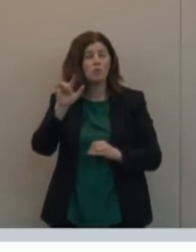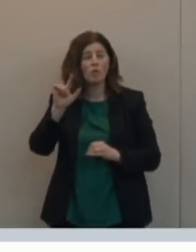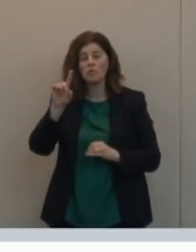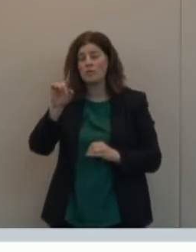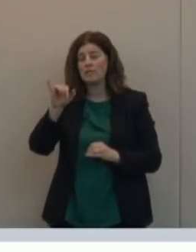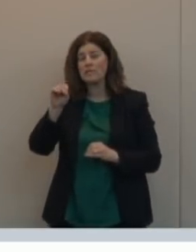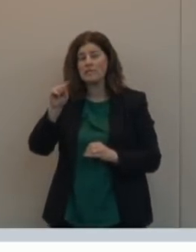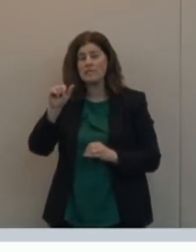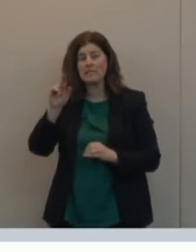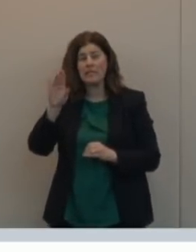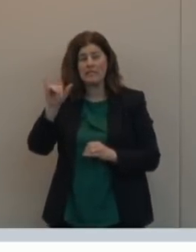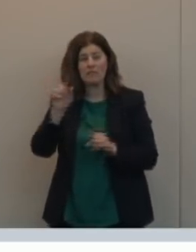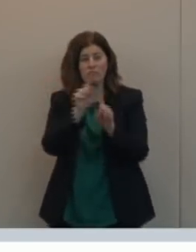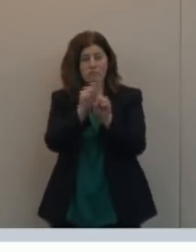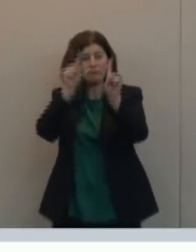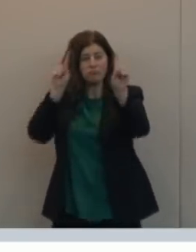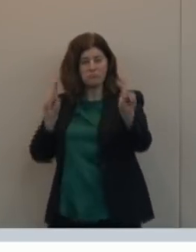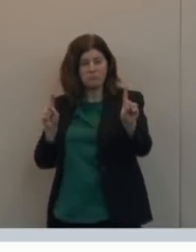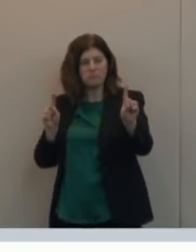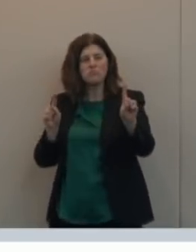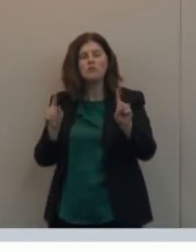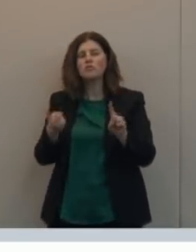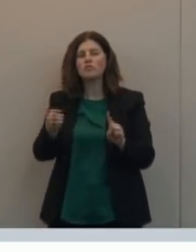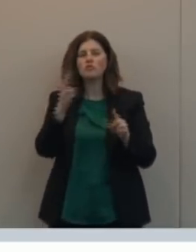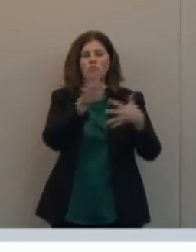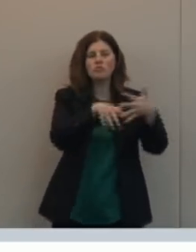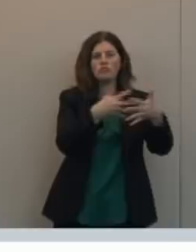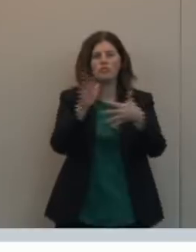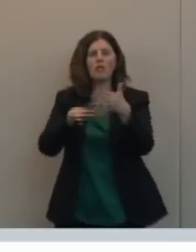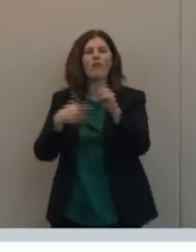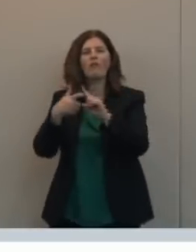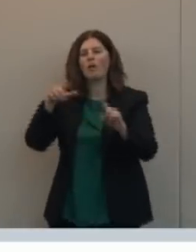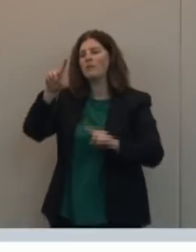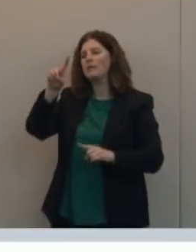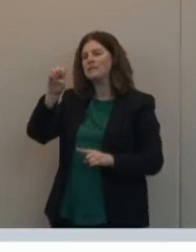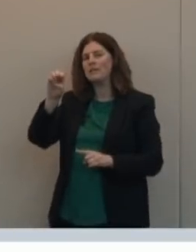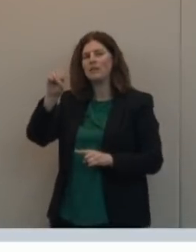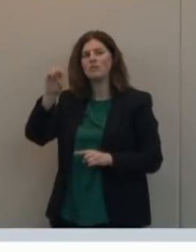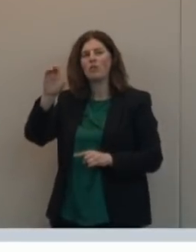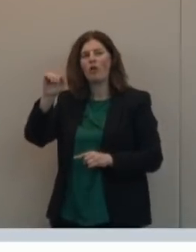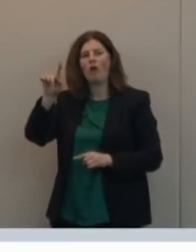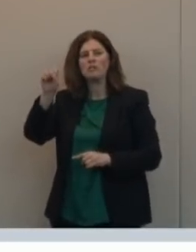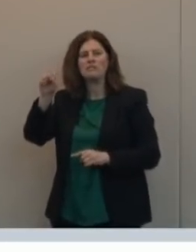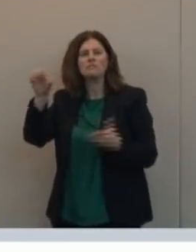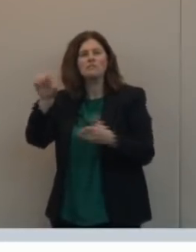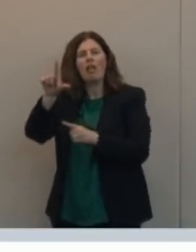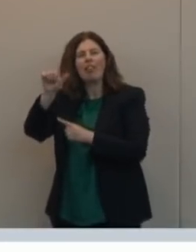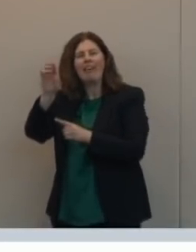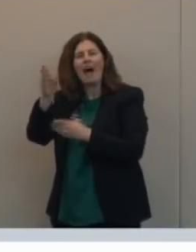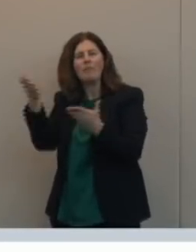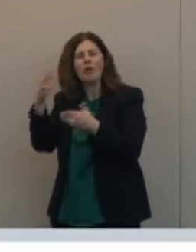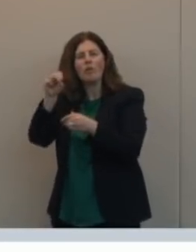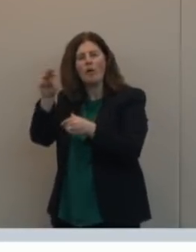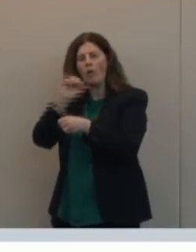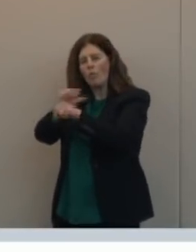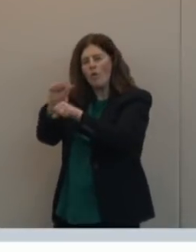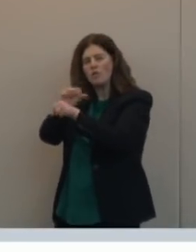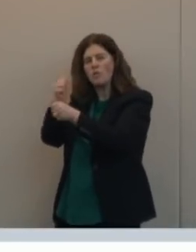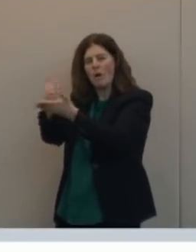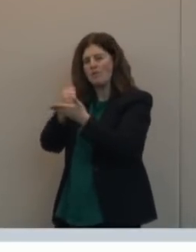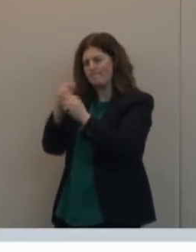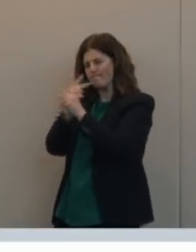These are actually both come from data that we're getting from Descartes, a lab here in New Mexico that we've been working with to produce this